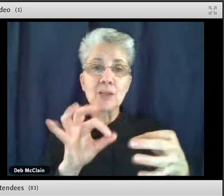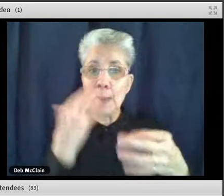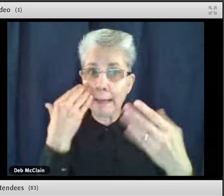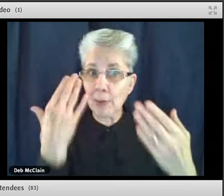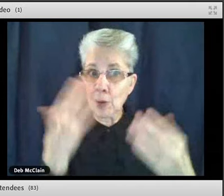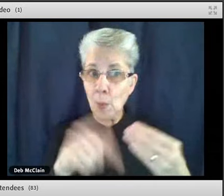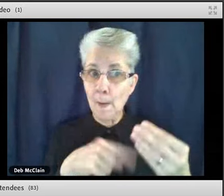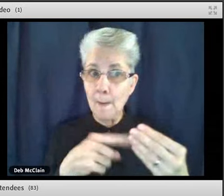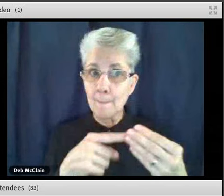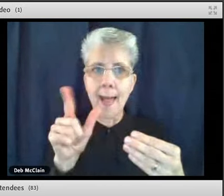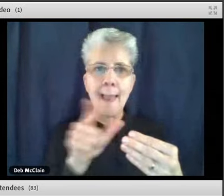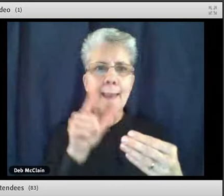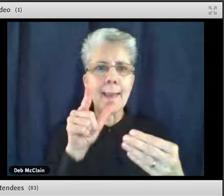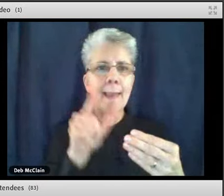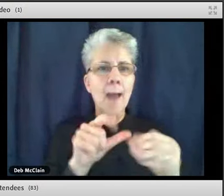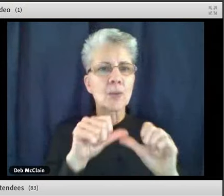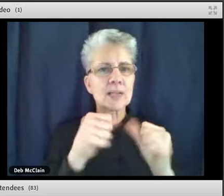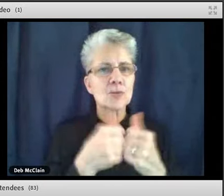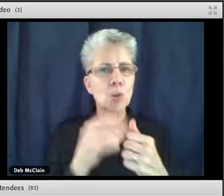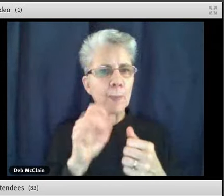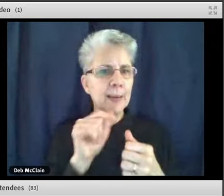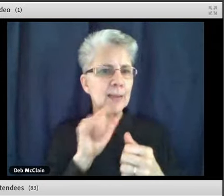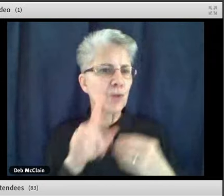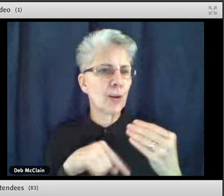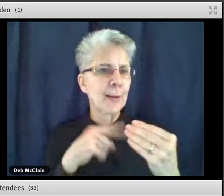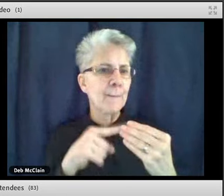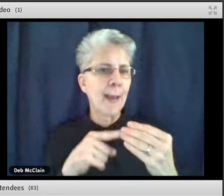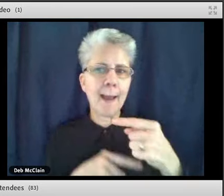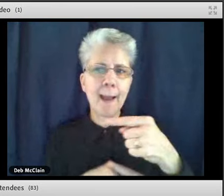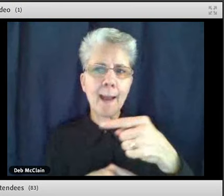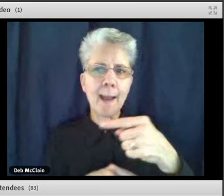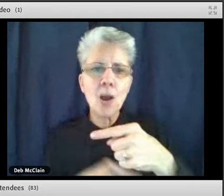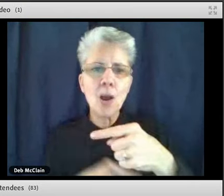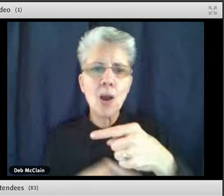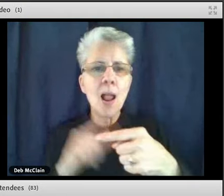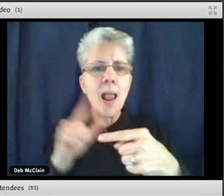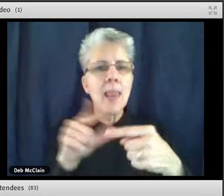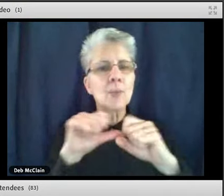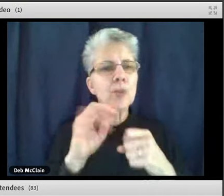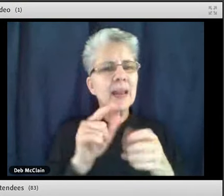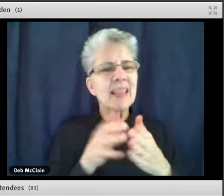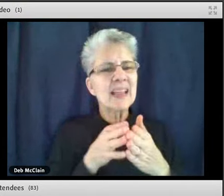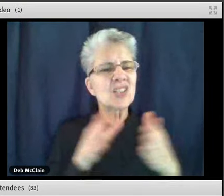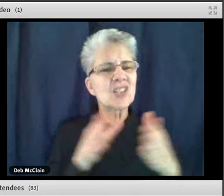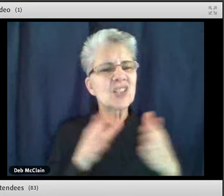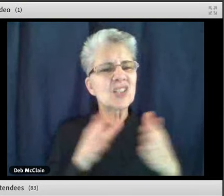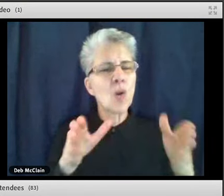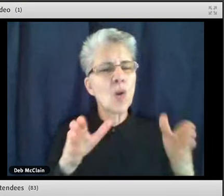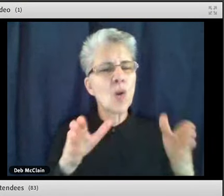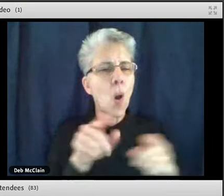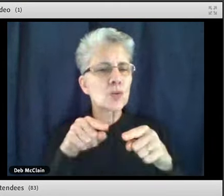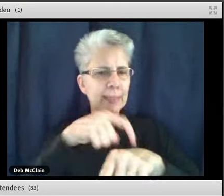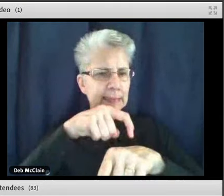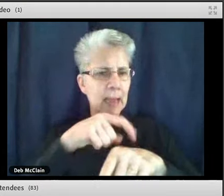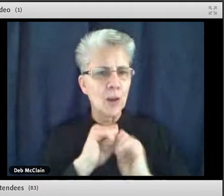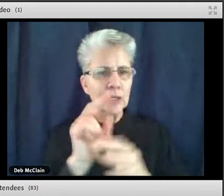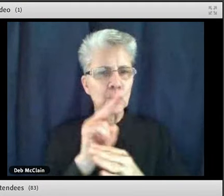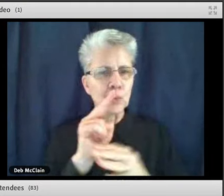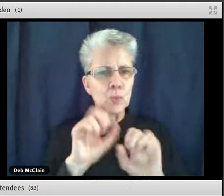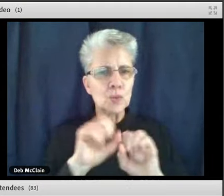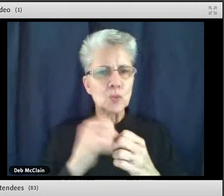prepare. There's some resources for how to help academic and school libraries prepare, how to teach online, how to provide information